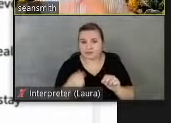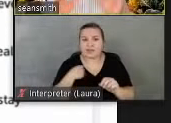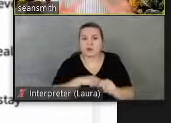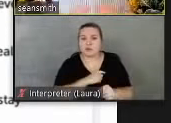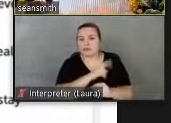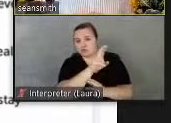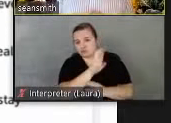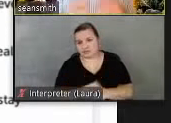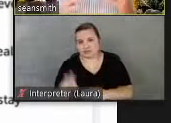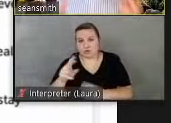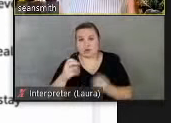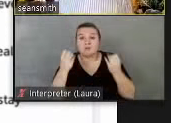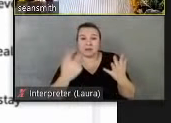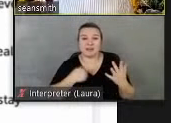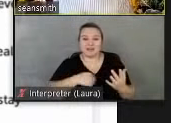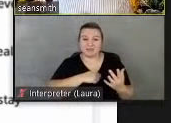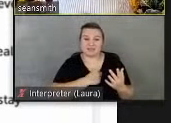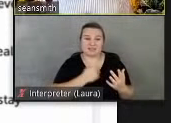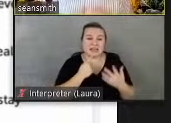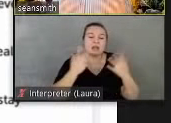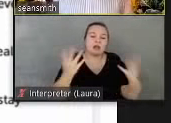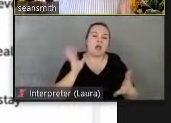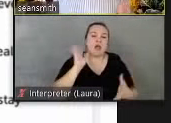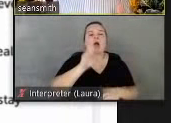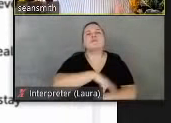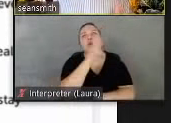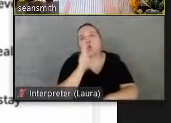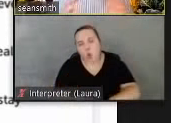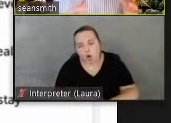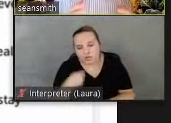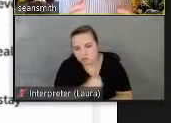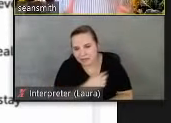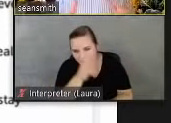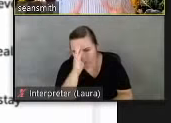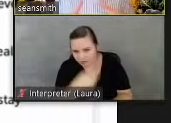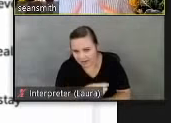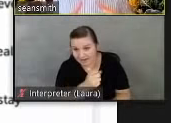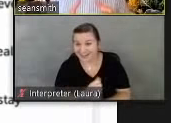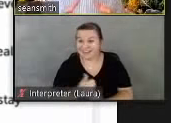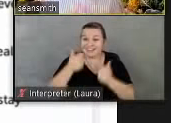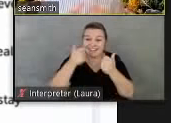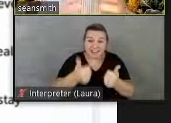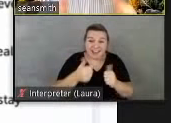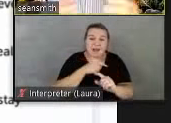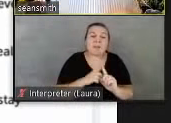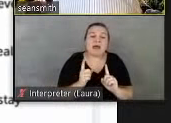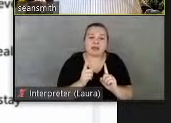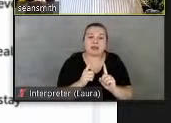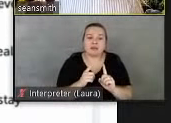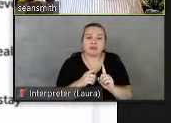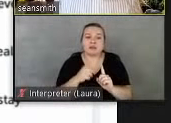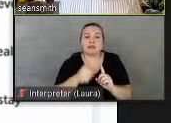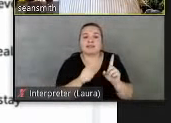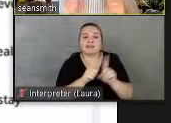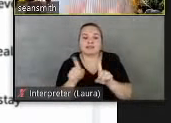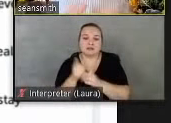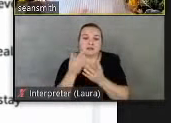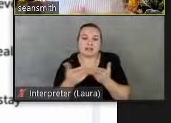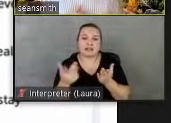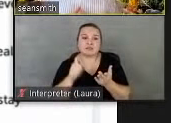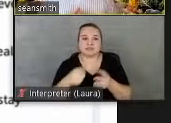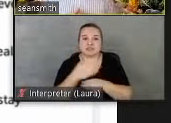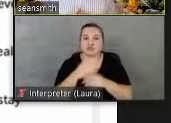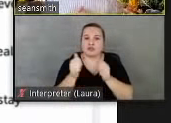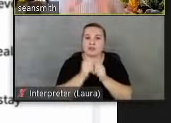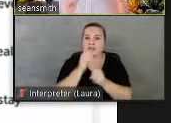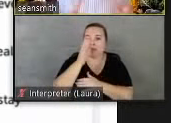in. And many of us are saying, of course we're creating those. Well, great. But again, these are types of things I'm gonna share with mom and dad in preparation